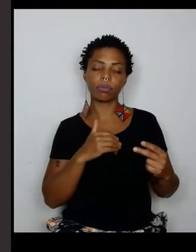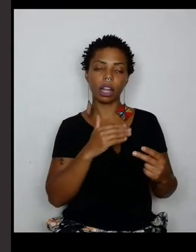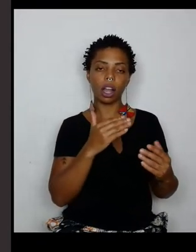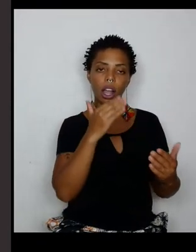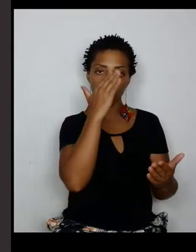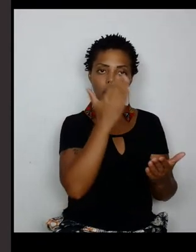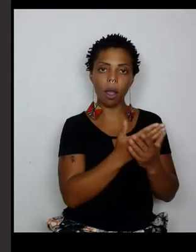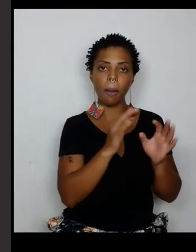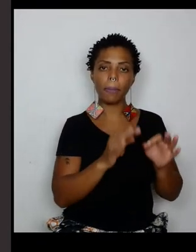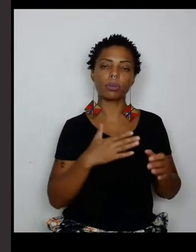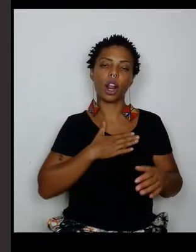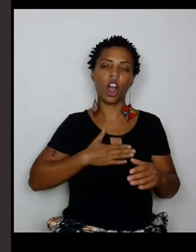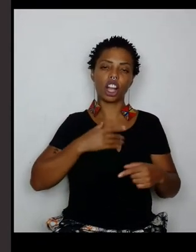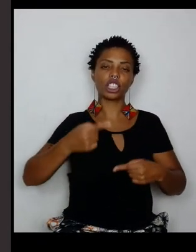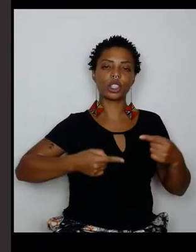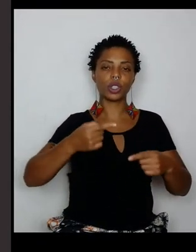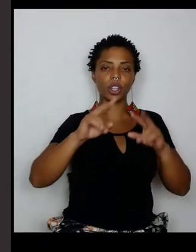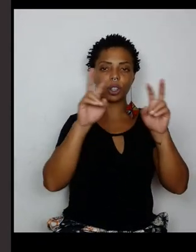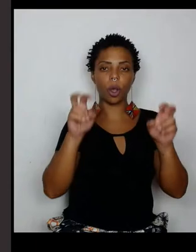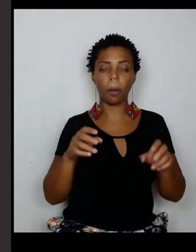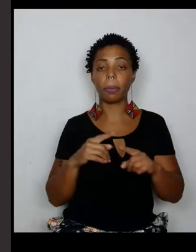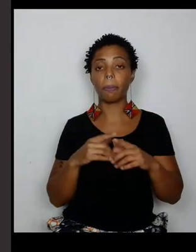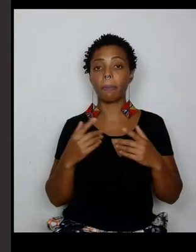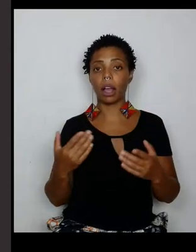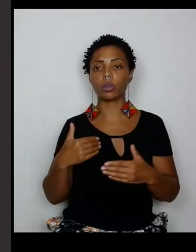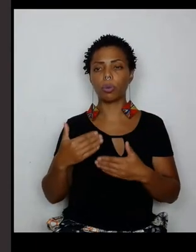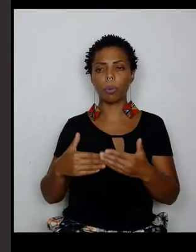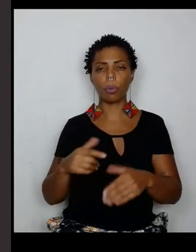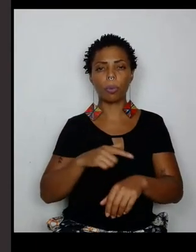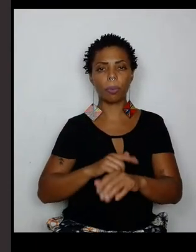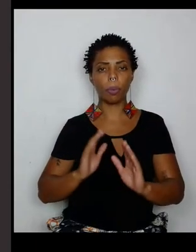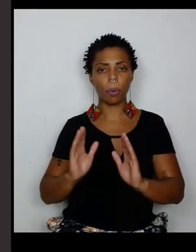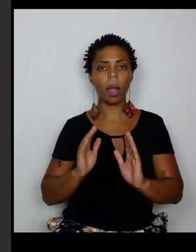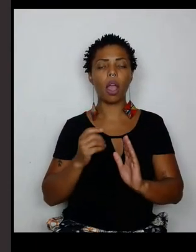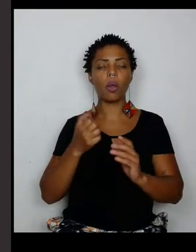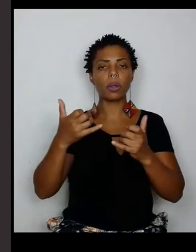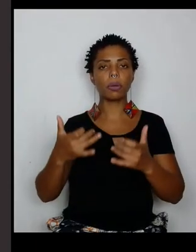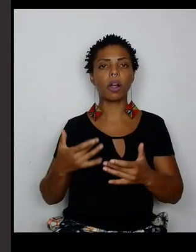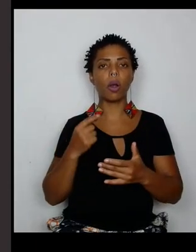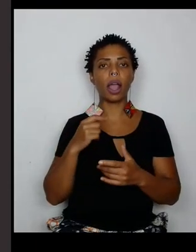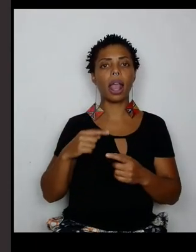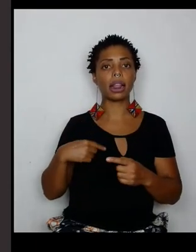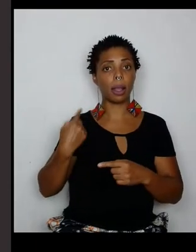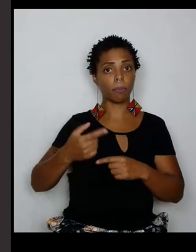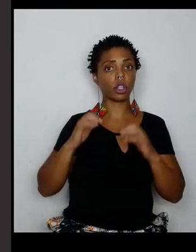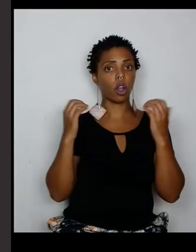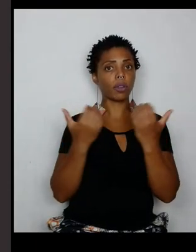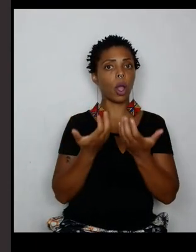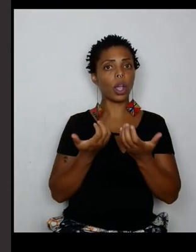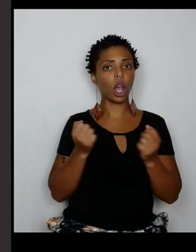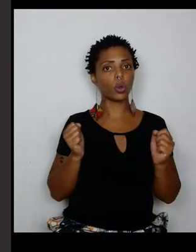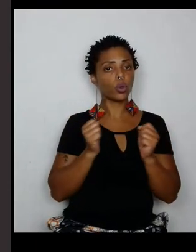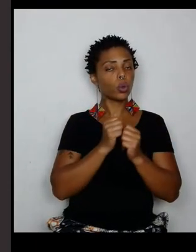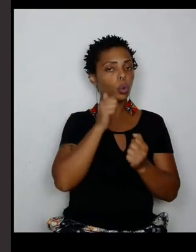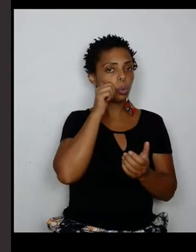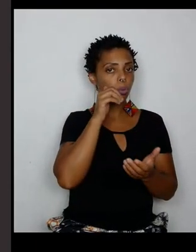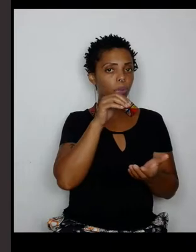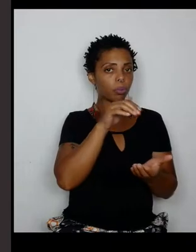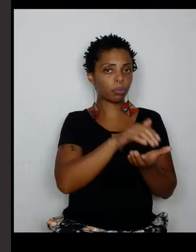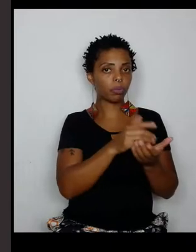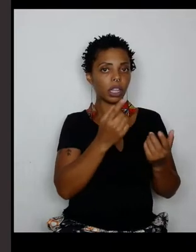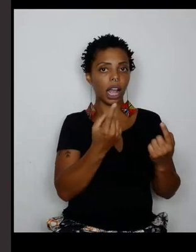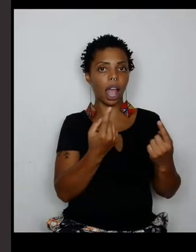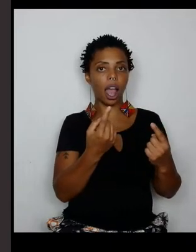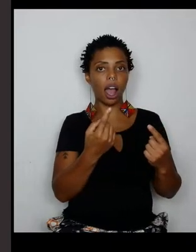proceedings i mentioned to them that my plan after the conference was to travel with my partner the anthropologist mary west mantle to brittany to see the